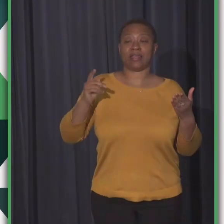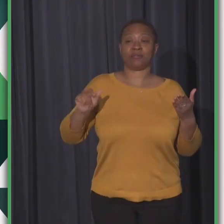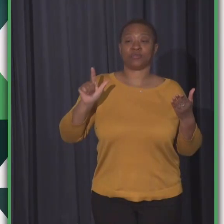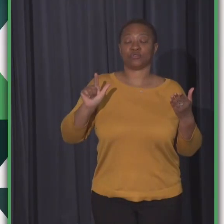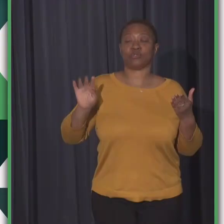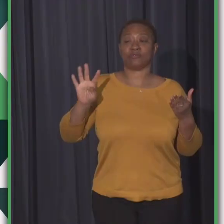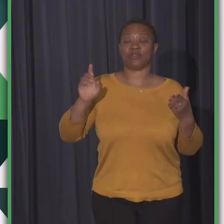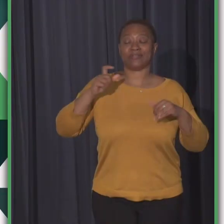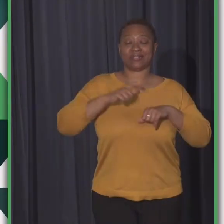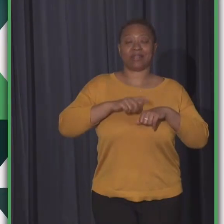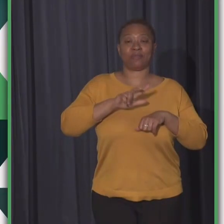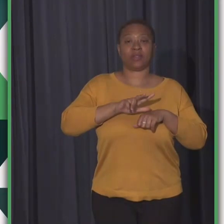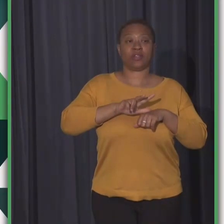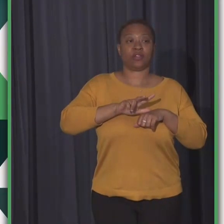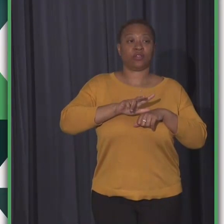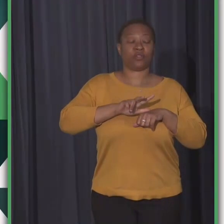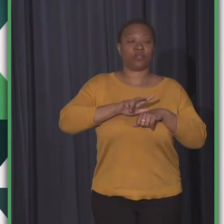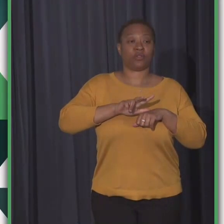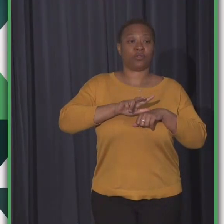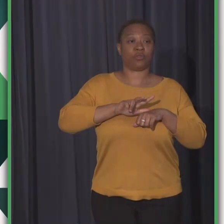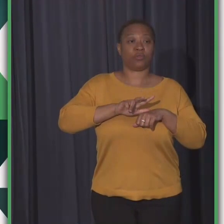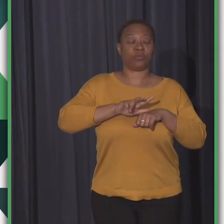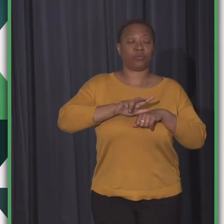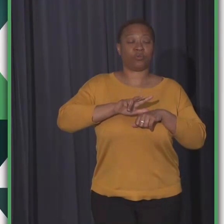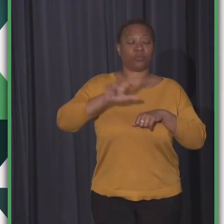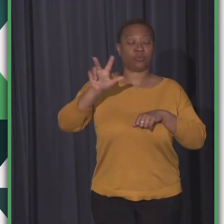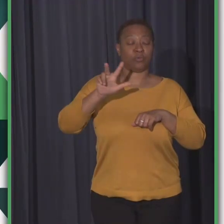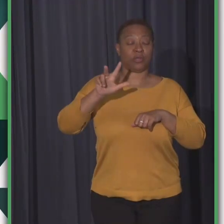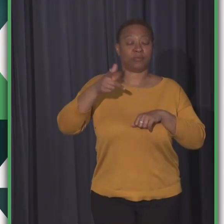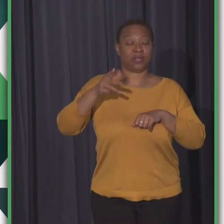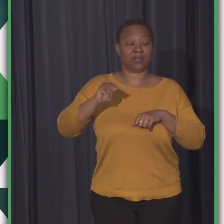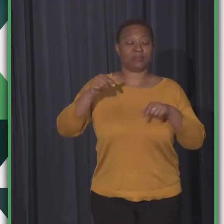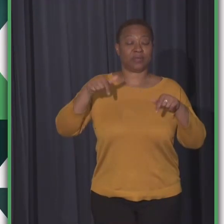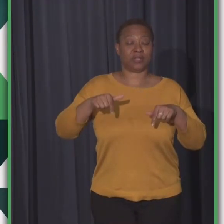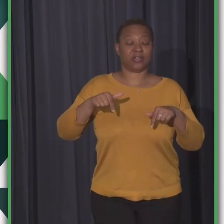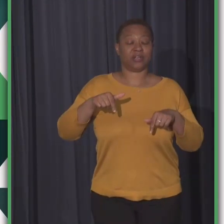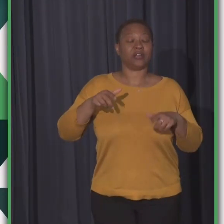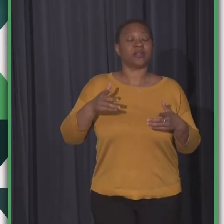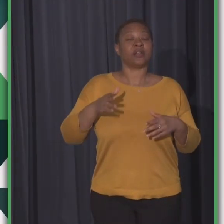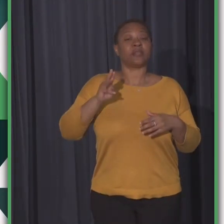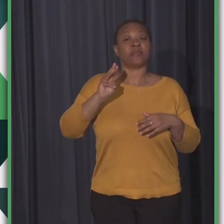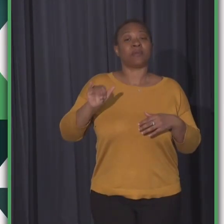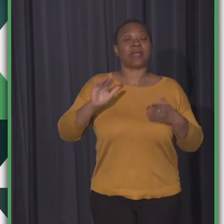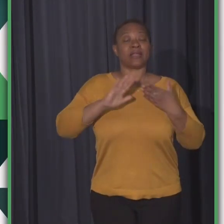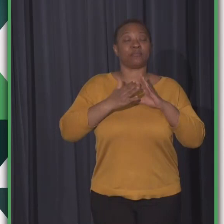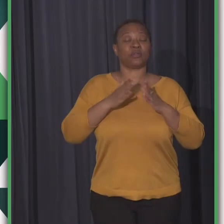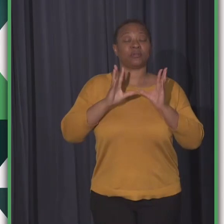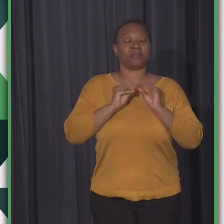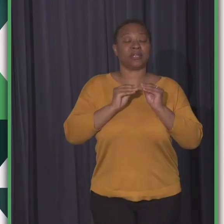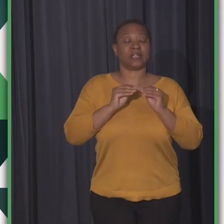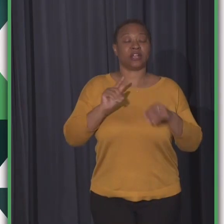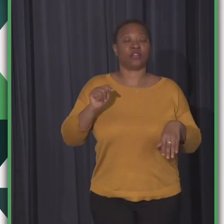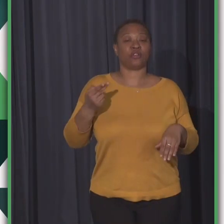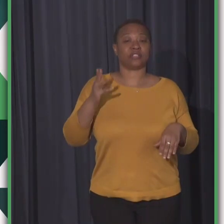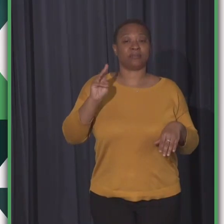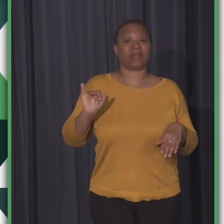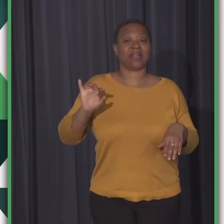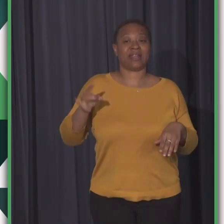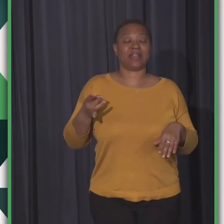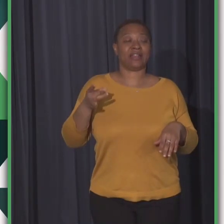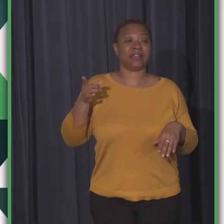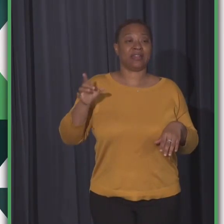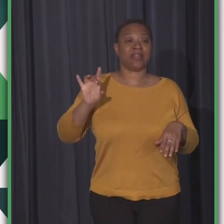3 p.m. here at Detroit Public Safety Headquarters. The May community meeting will be held Thursday, May 8th in the